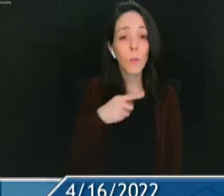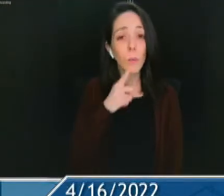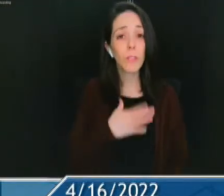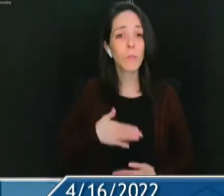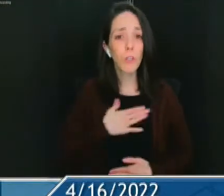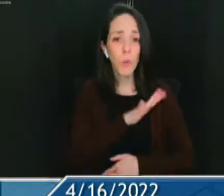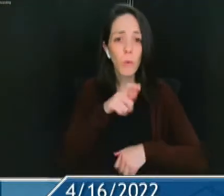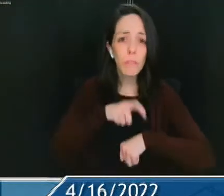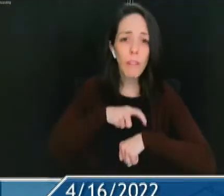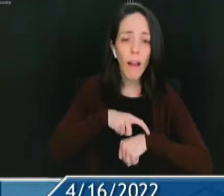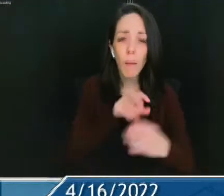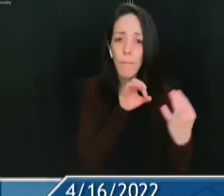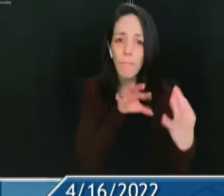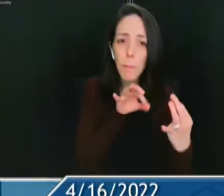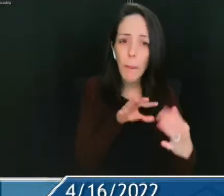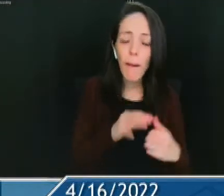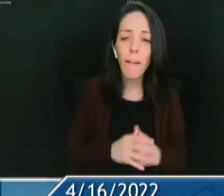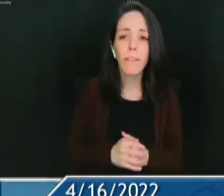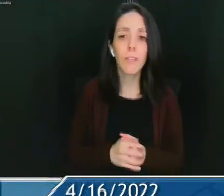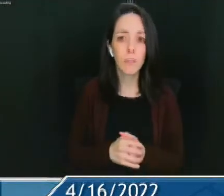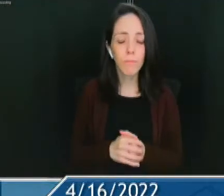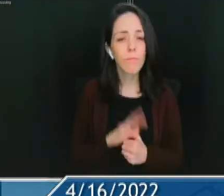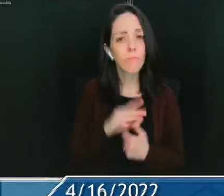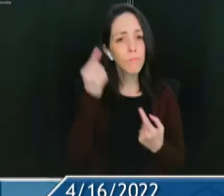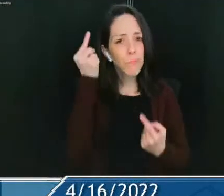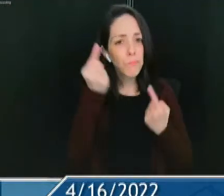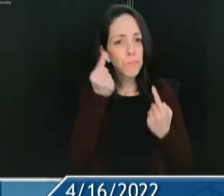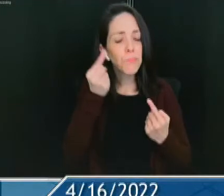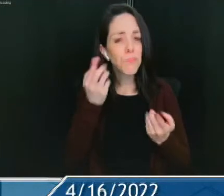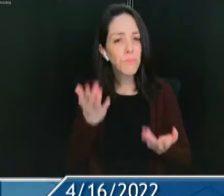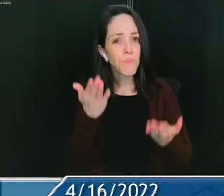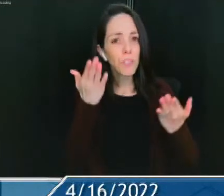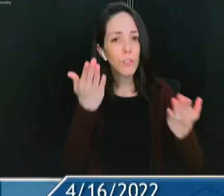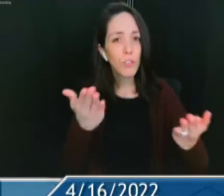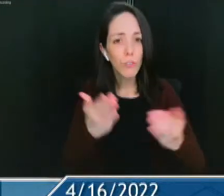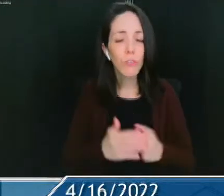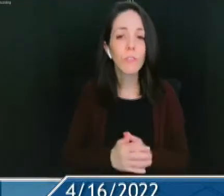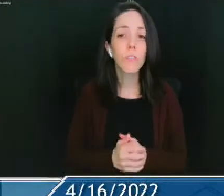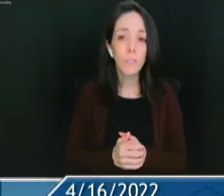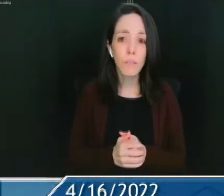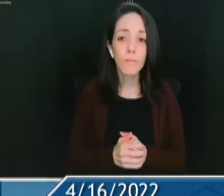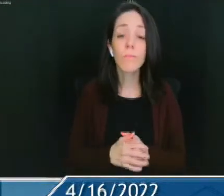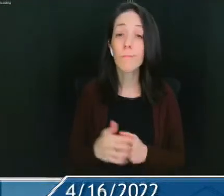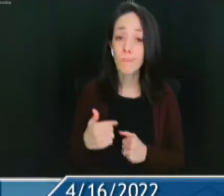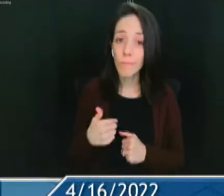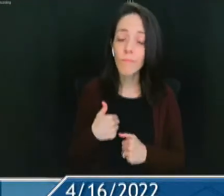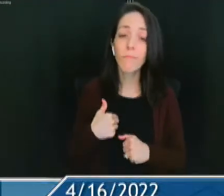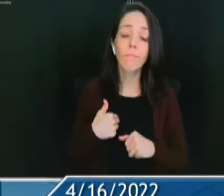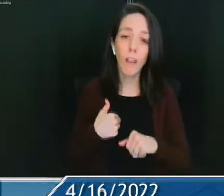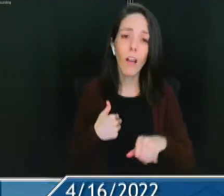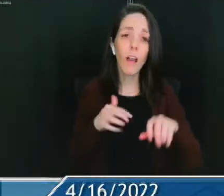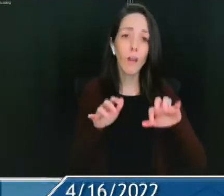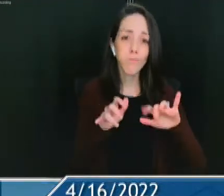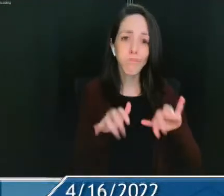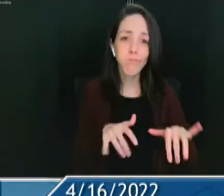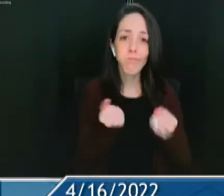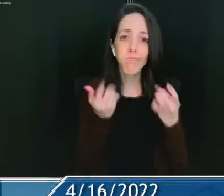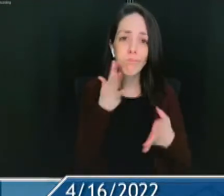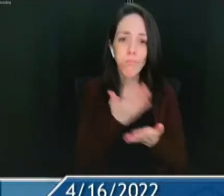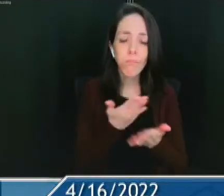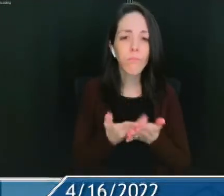your feedback, and your thoughtful suggestions. I wrote down many things that people had specifically